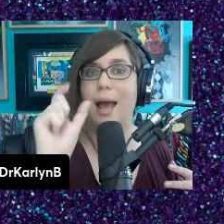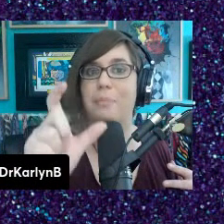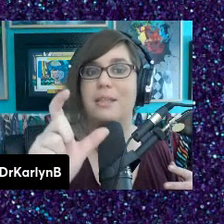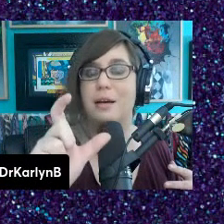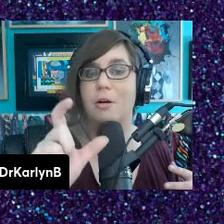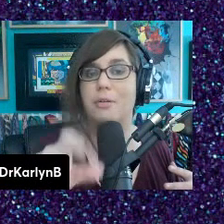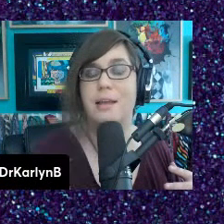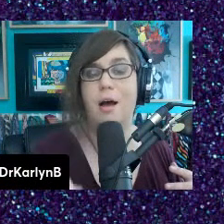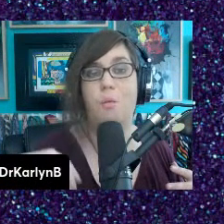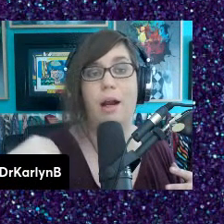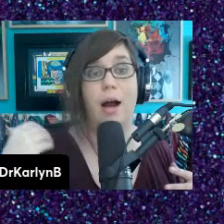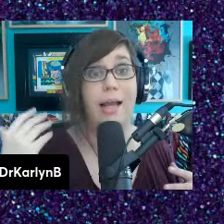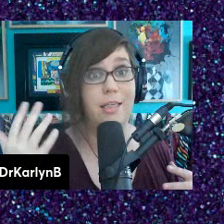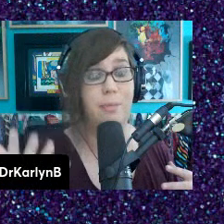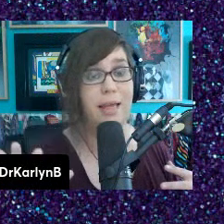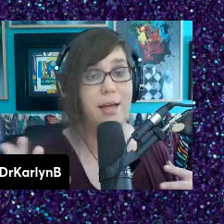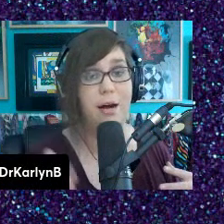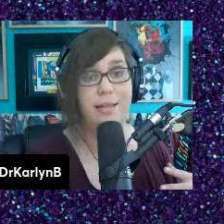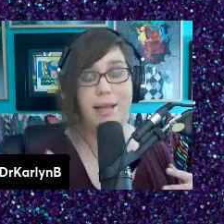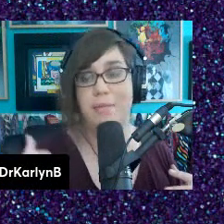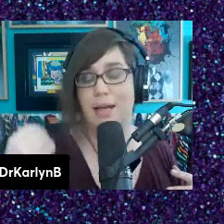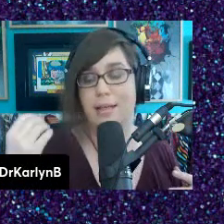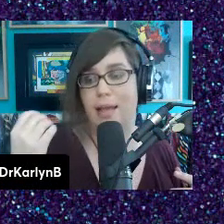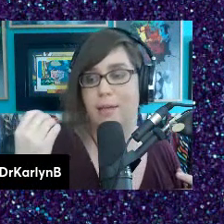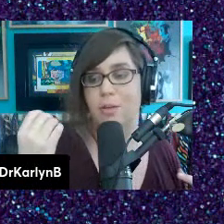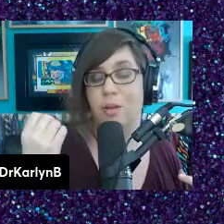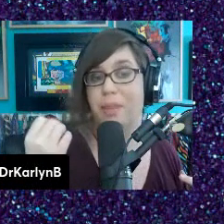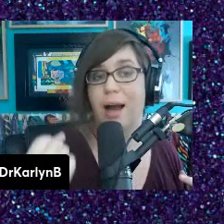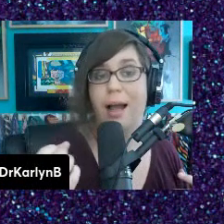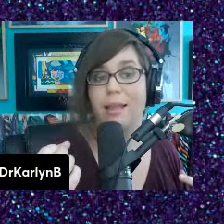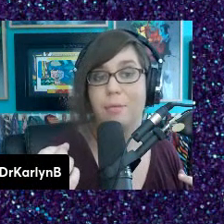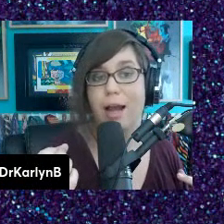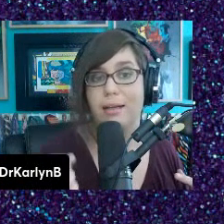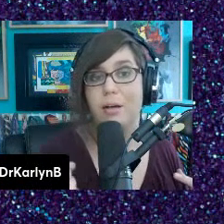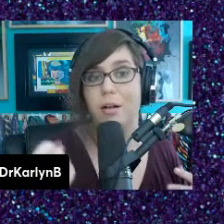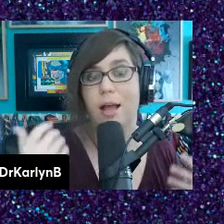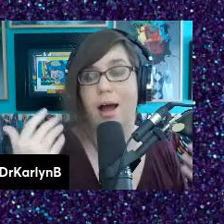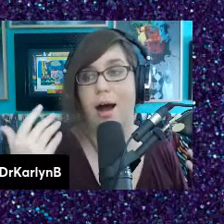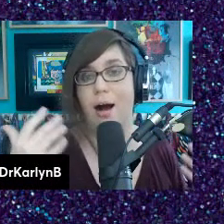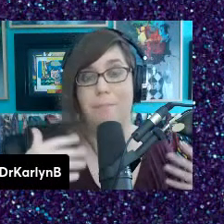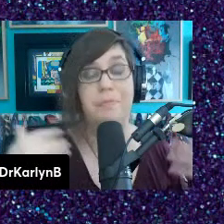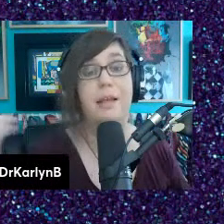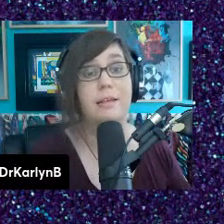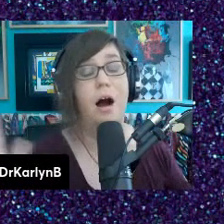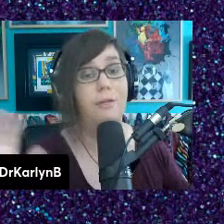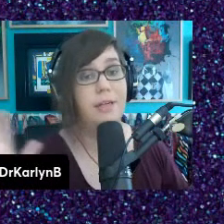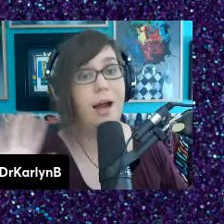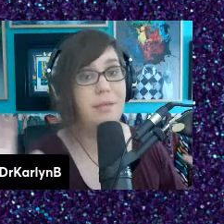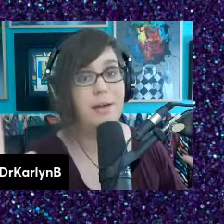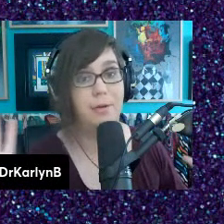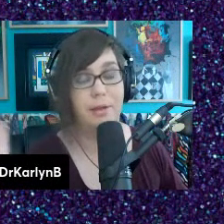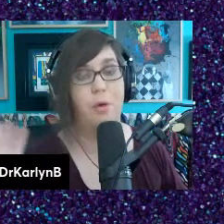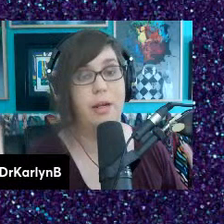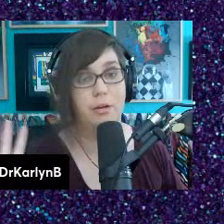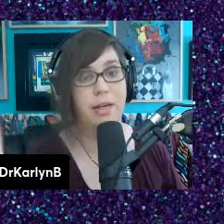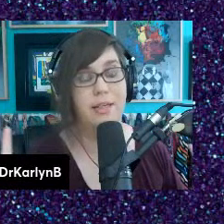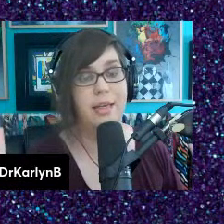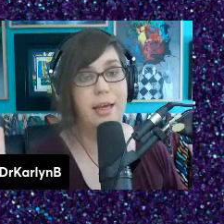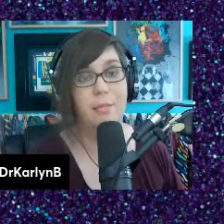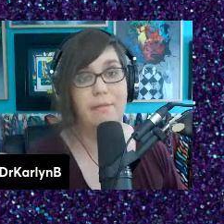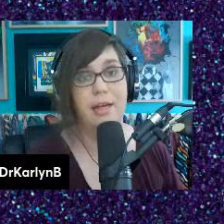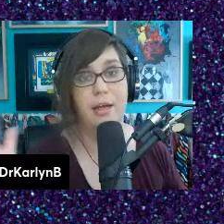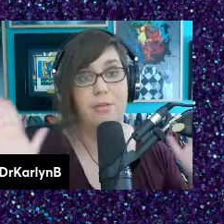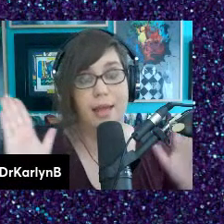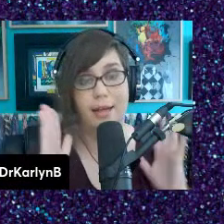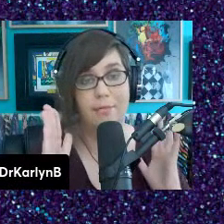quick episodes where I explain a concept. I give you something highly practical. Oftentimes different than what you're going to see